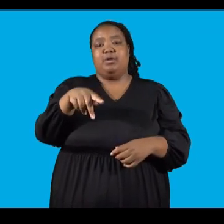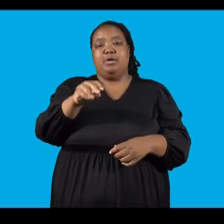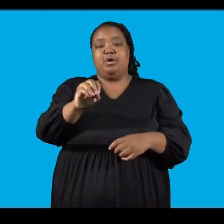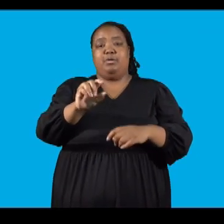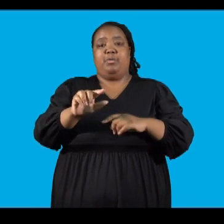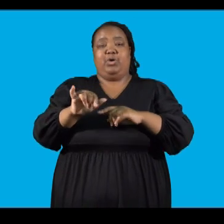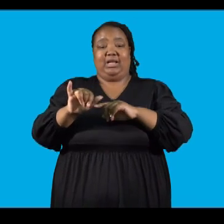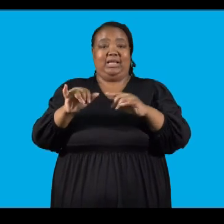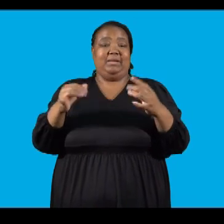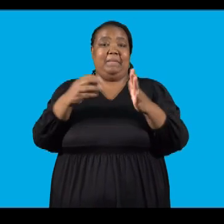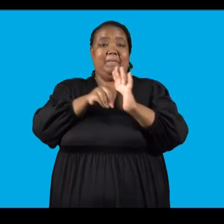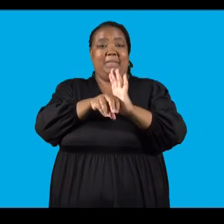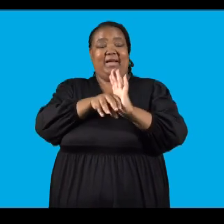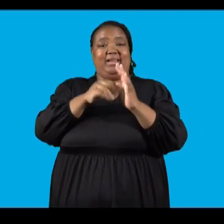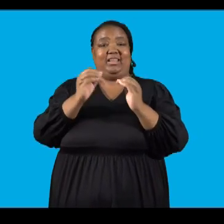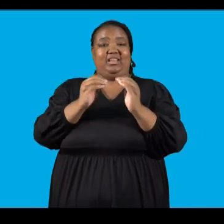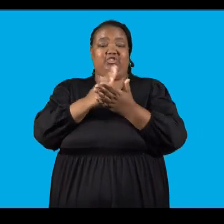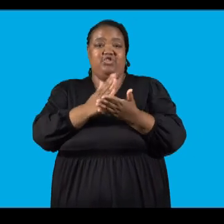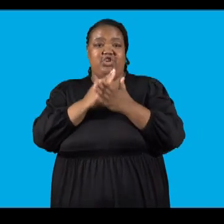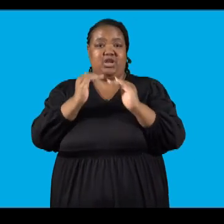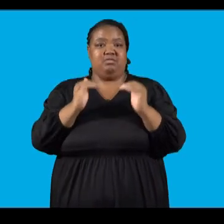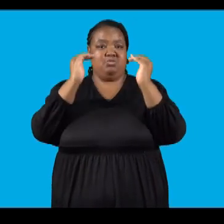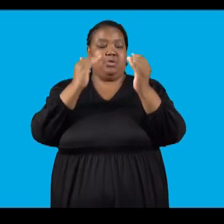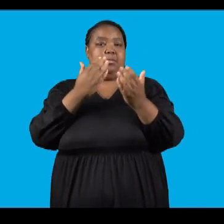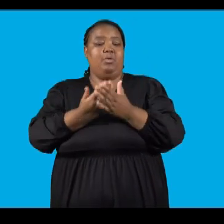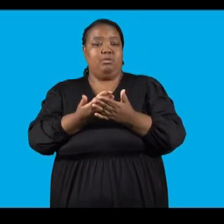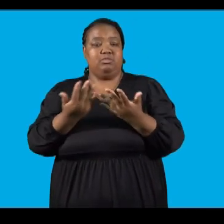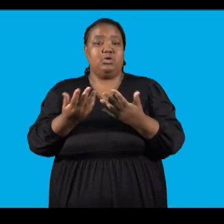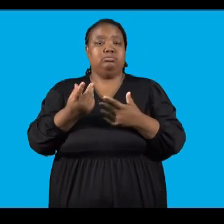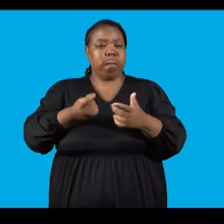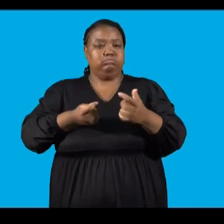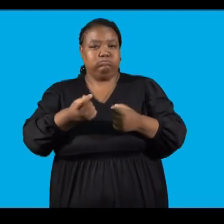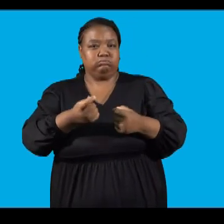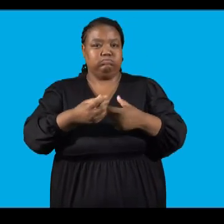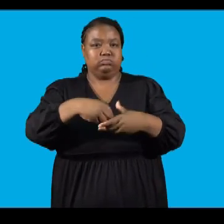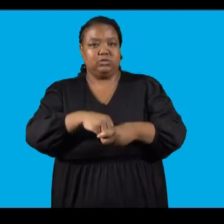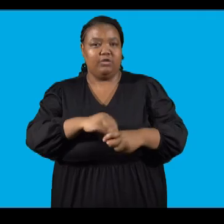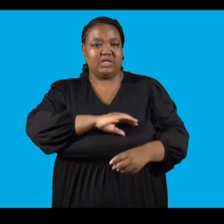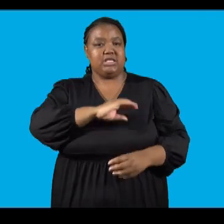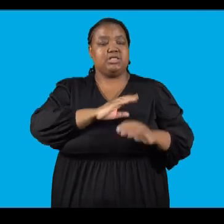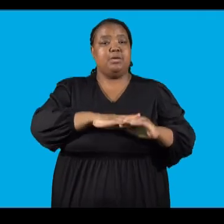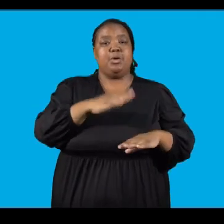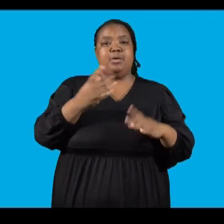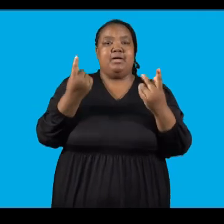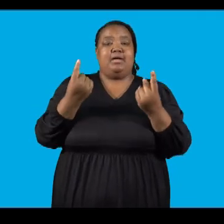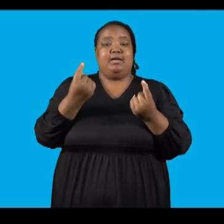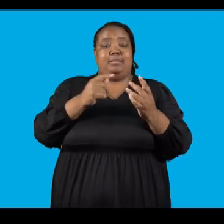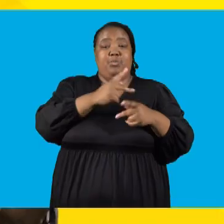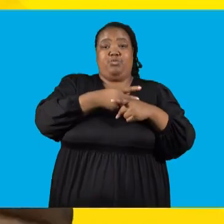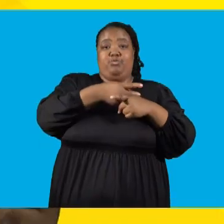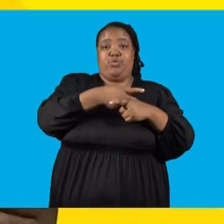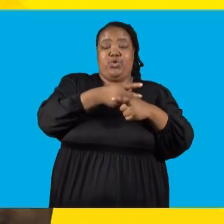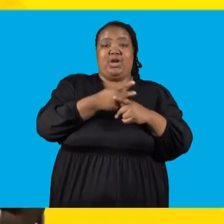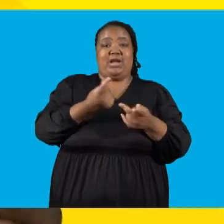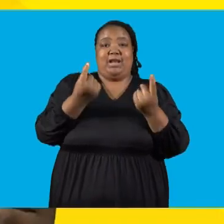by oligopolies to increase their market share or to attract more customers without necessarily reducing